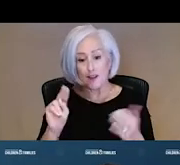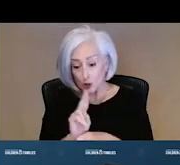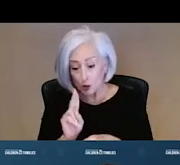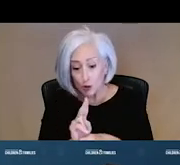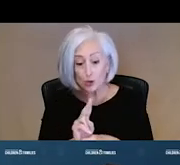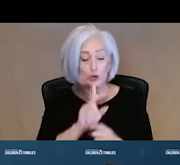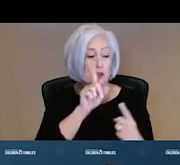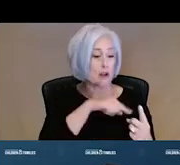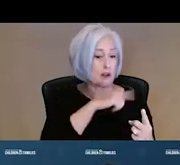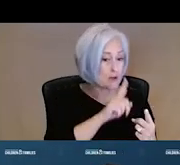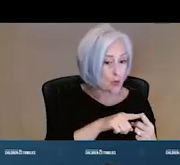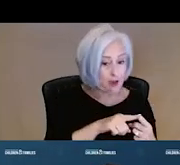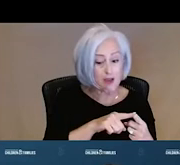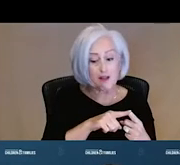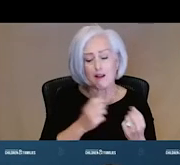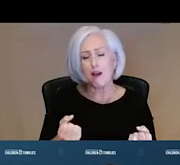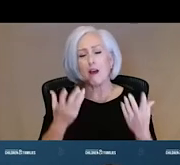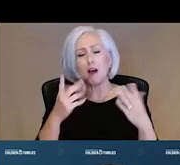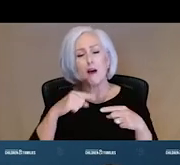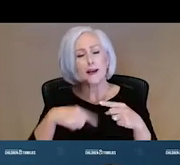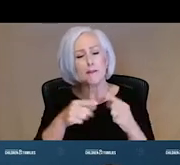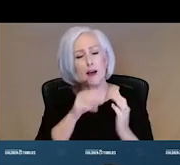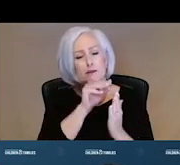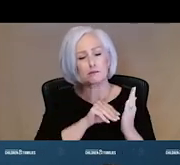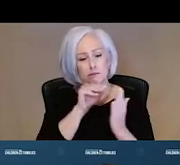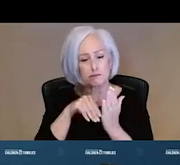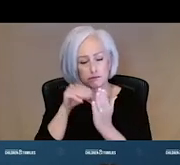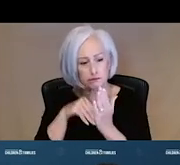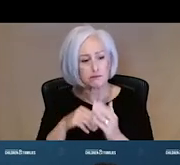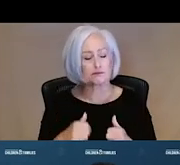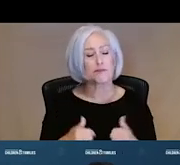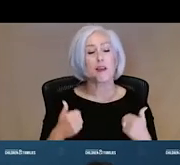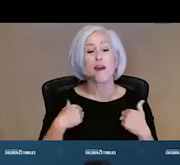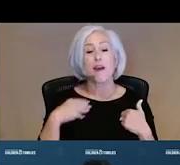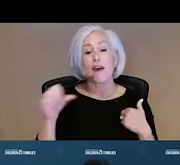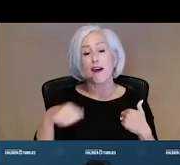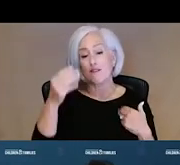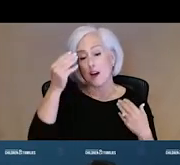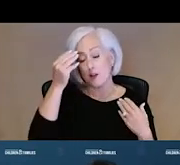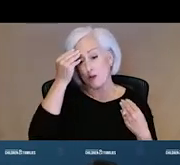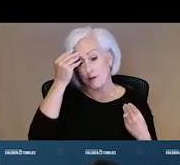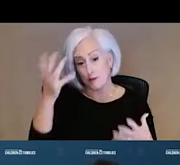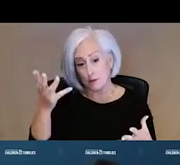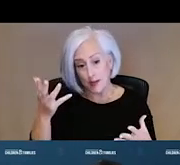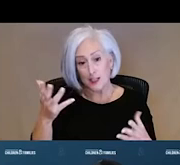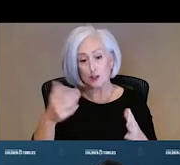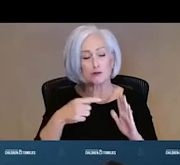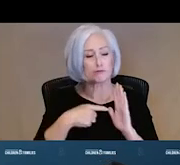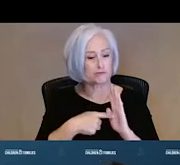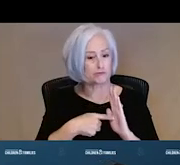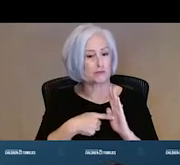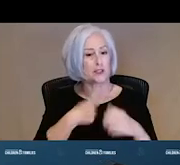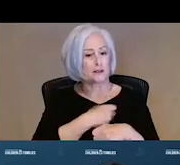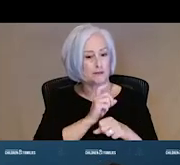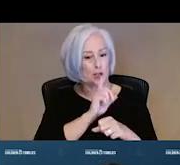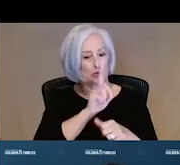mileage. We have some other advice in here about also making sure you're following policies and procedures that are already set up.